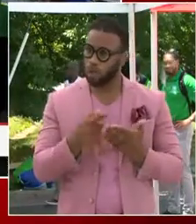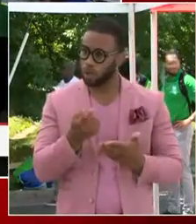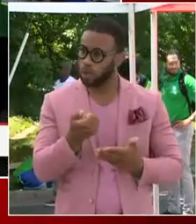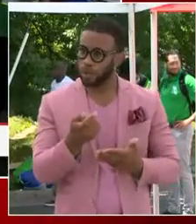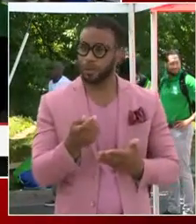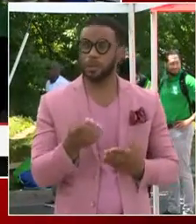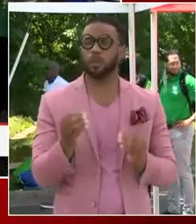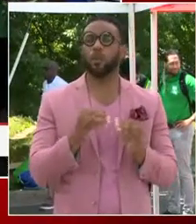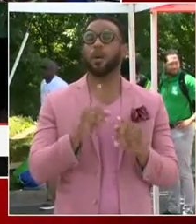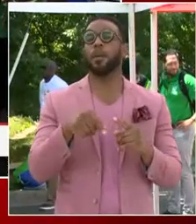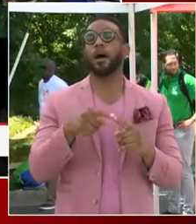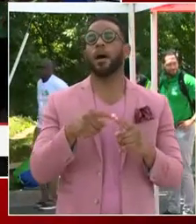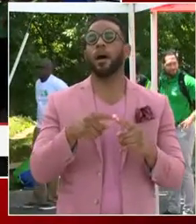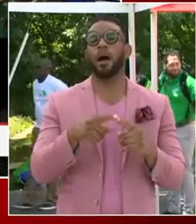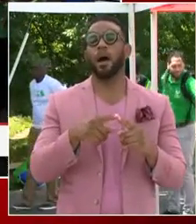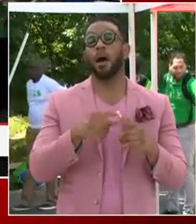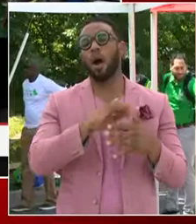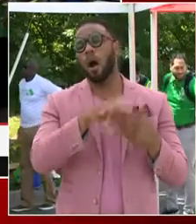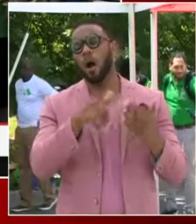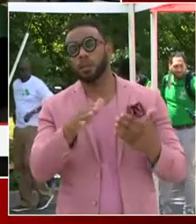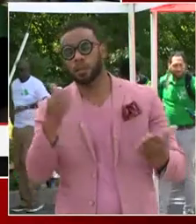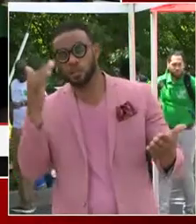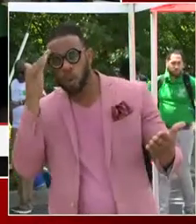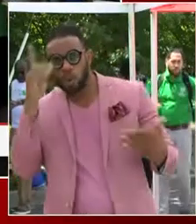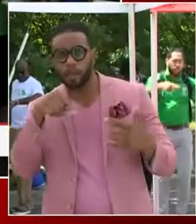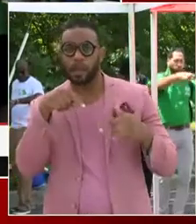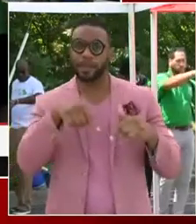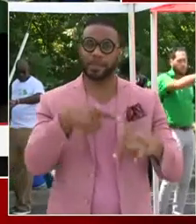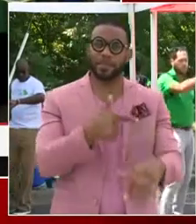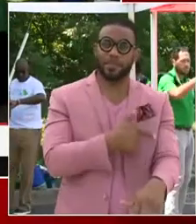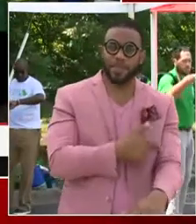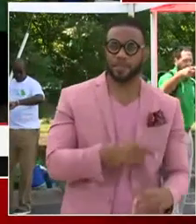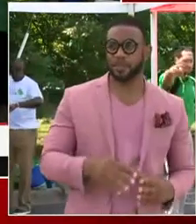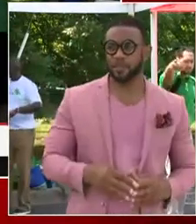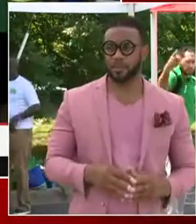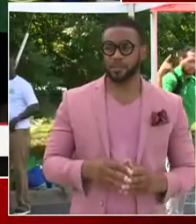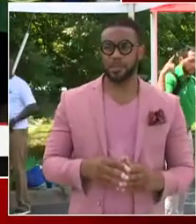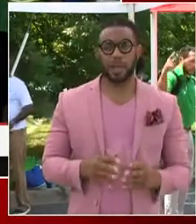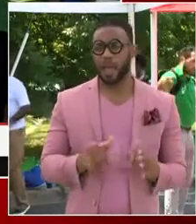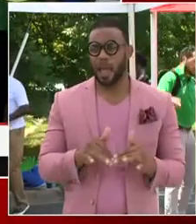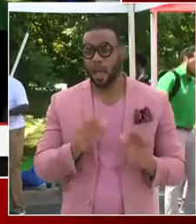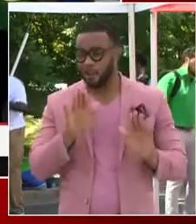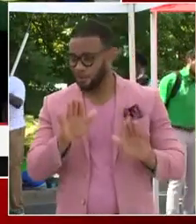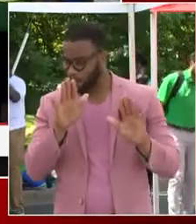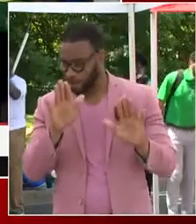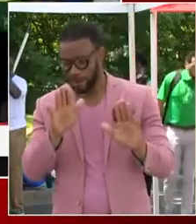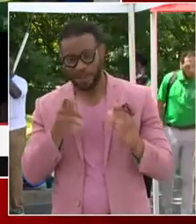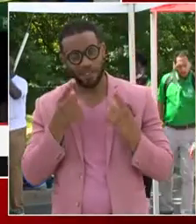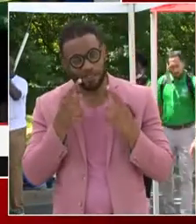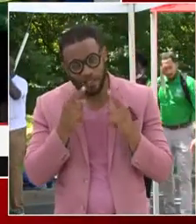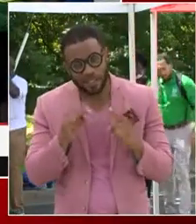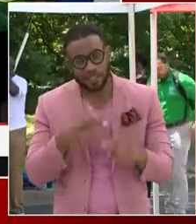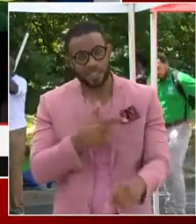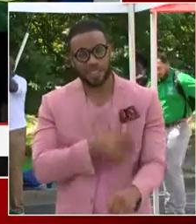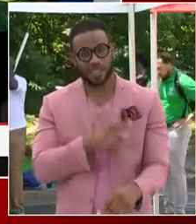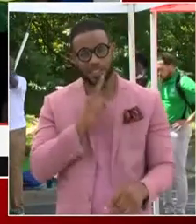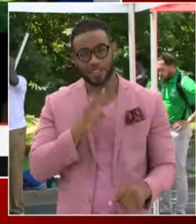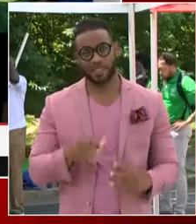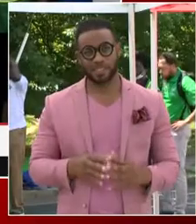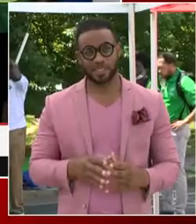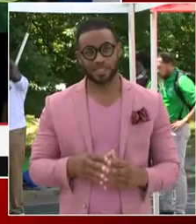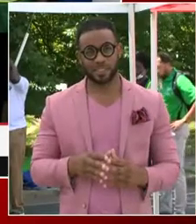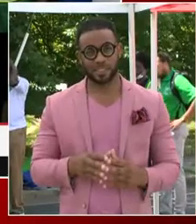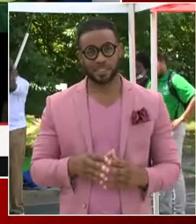a little bit more about all that she knows about this vaccine, how incredibly effective this vaccine